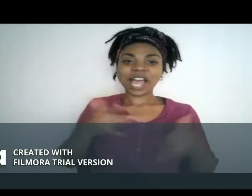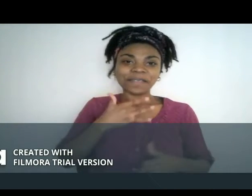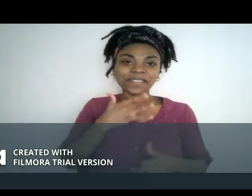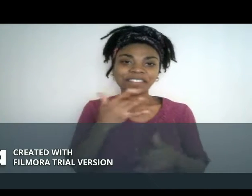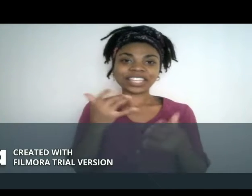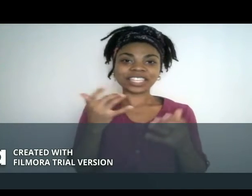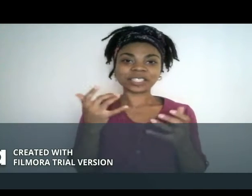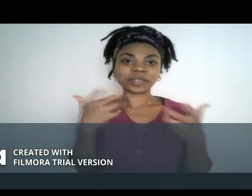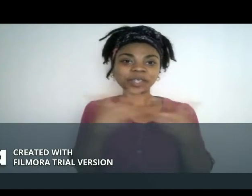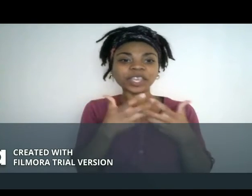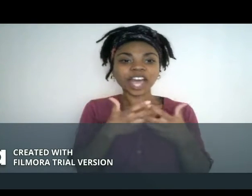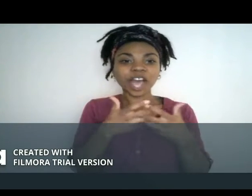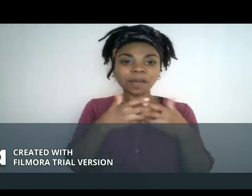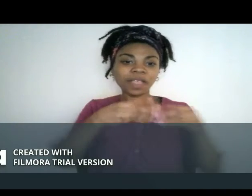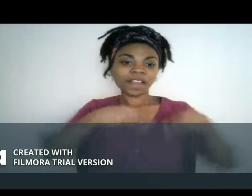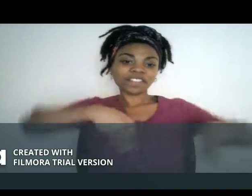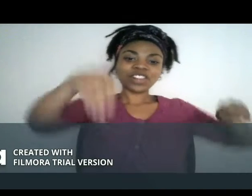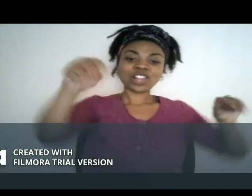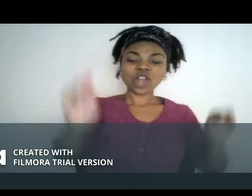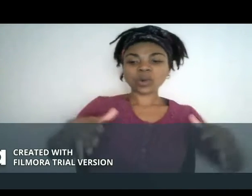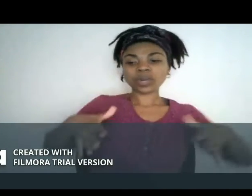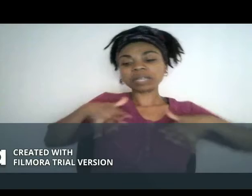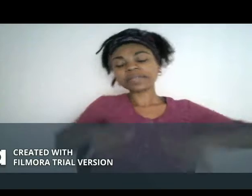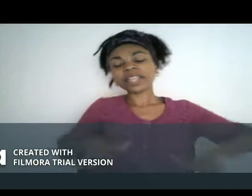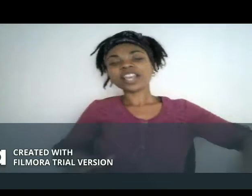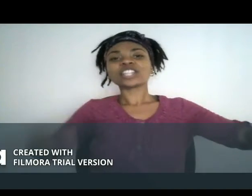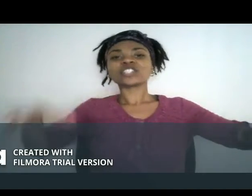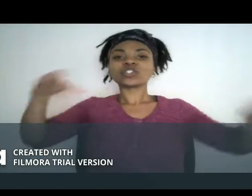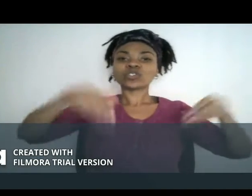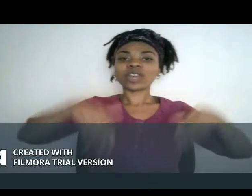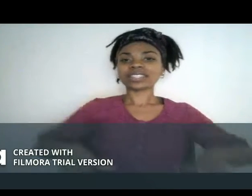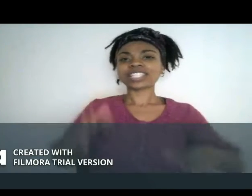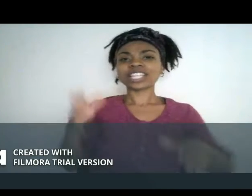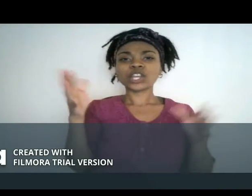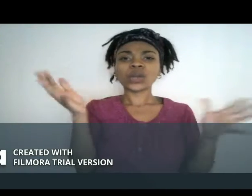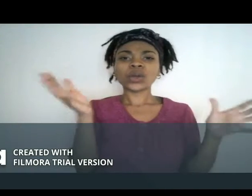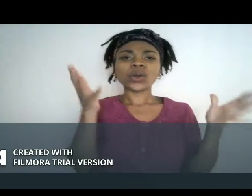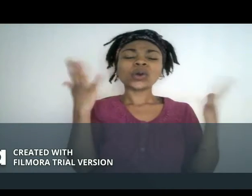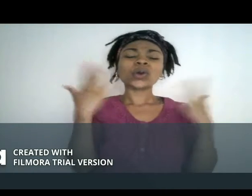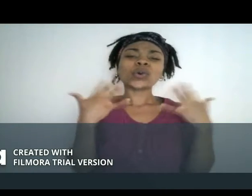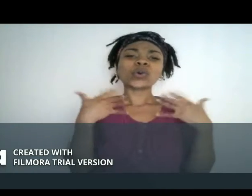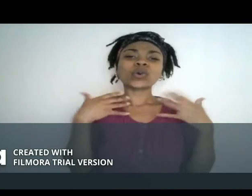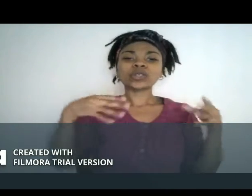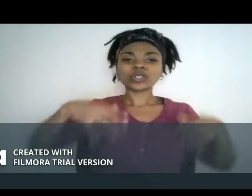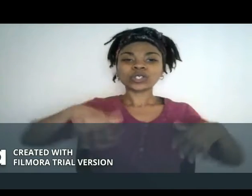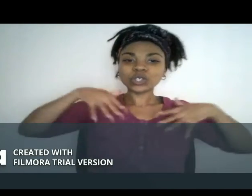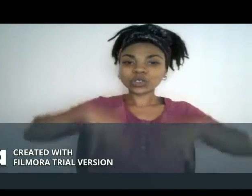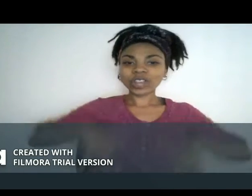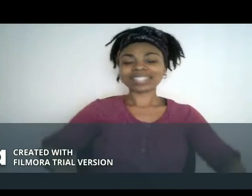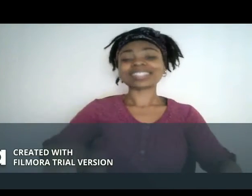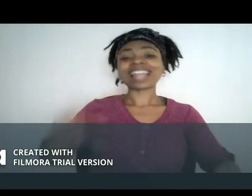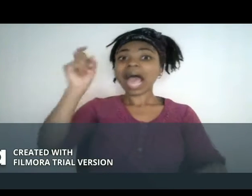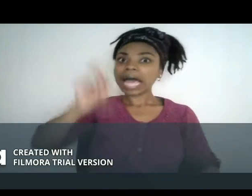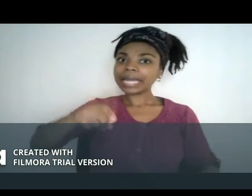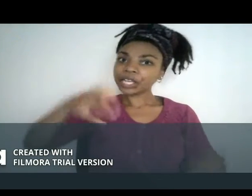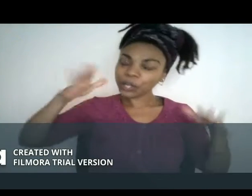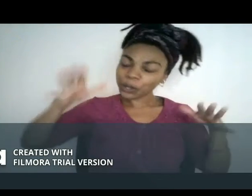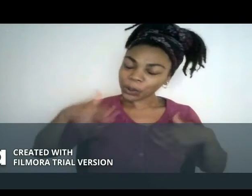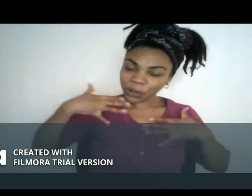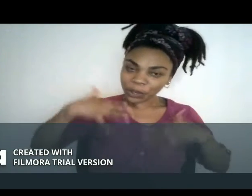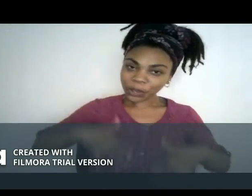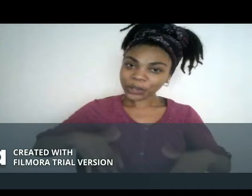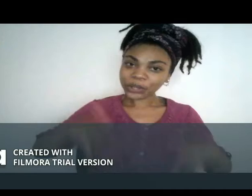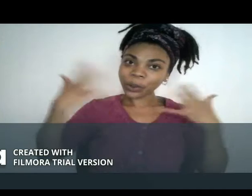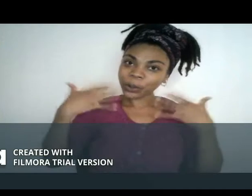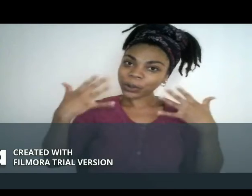right? You know, classy dresses, I call it. Very cool dresses. I need the coolness, y'all. I need the coolness. But